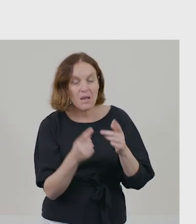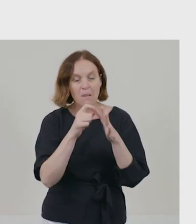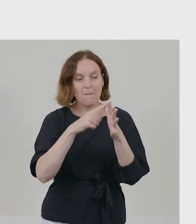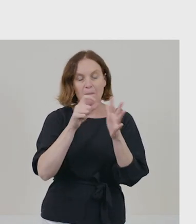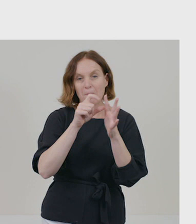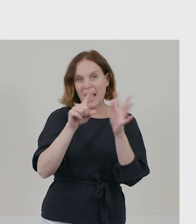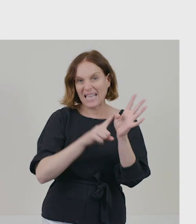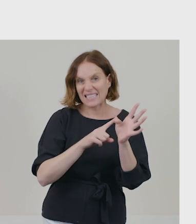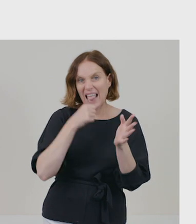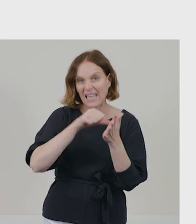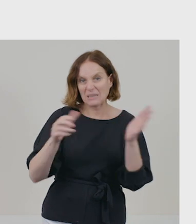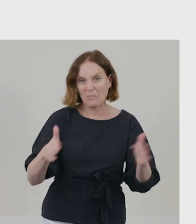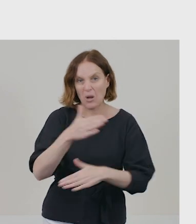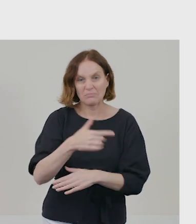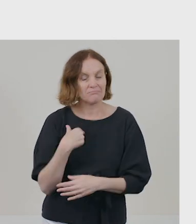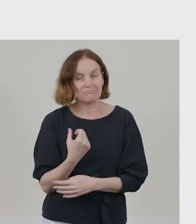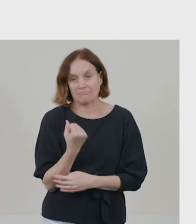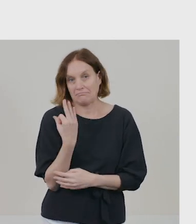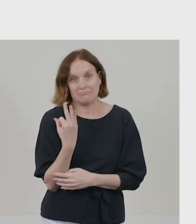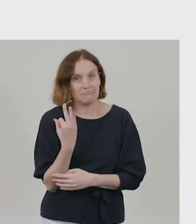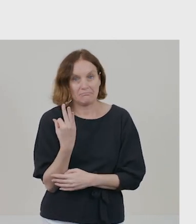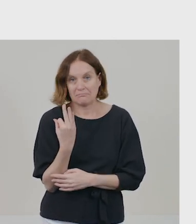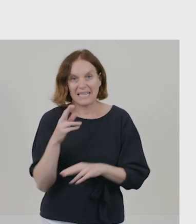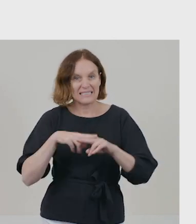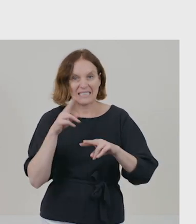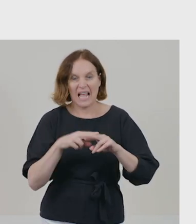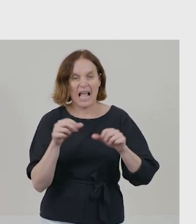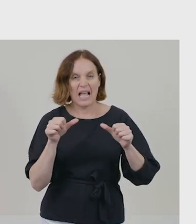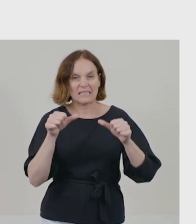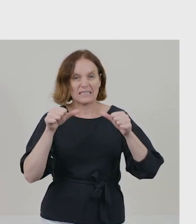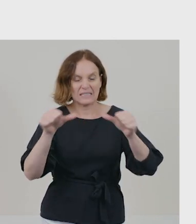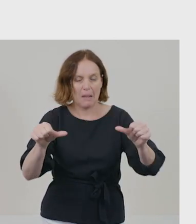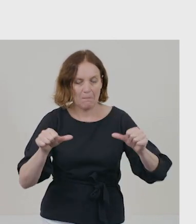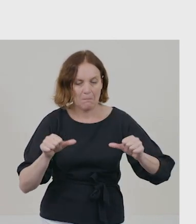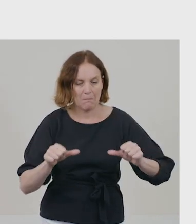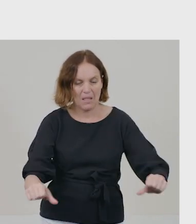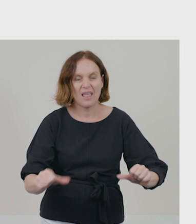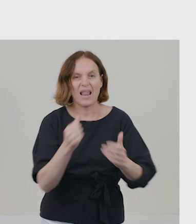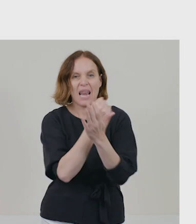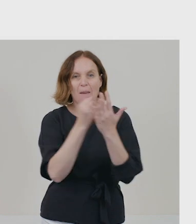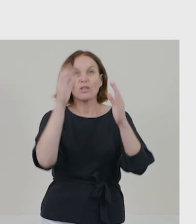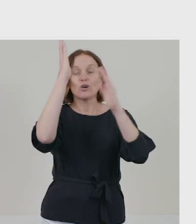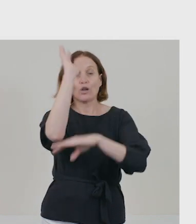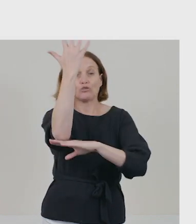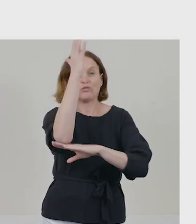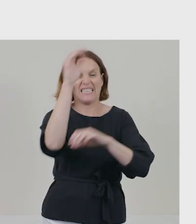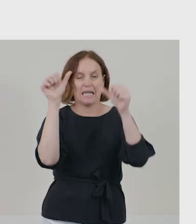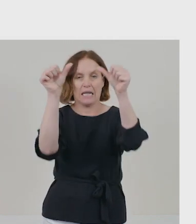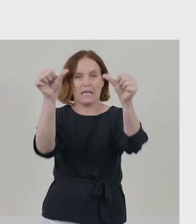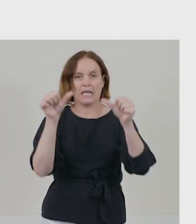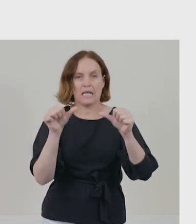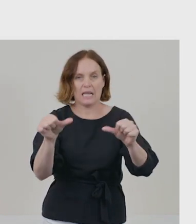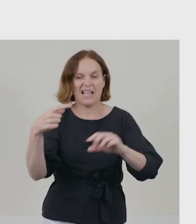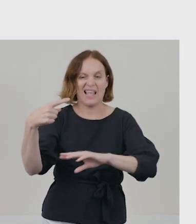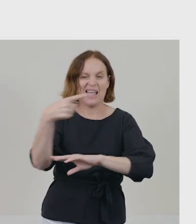describe Paddy's letterbox. We don't even have a letterbox. Dad just stapled the number of our house to a tree out the front